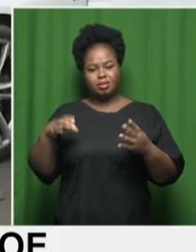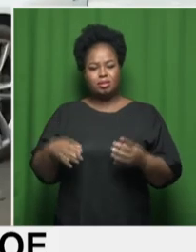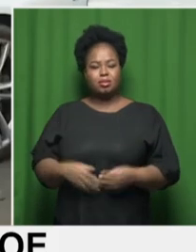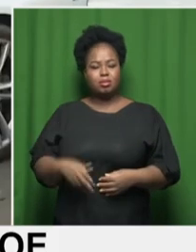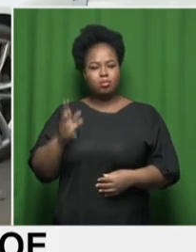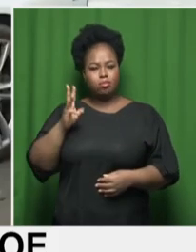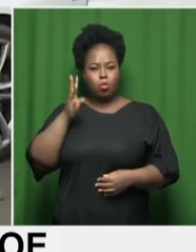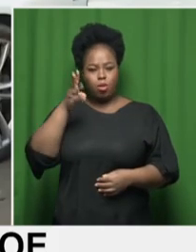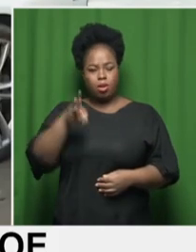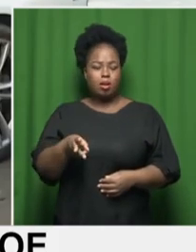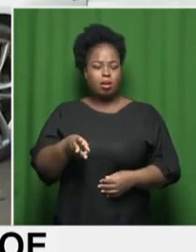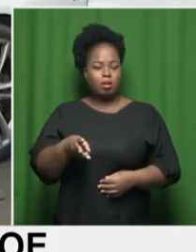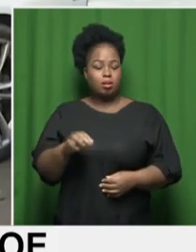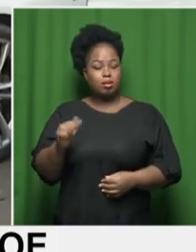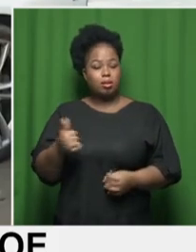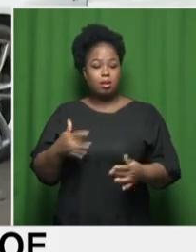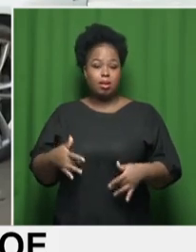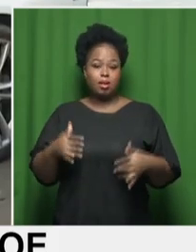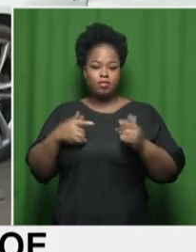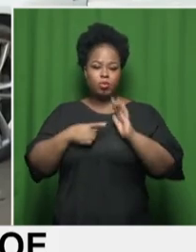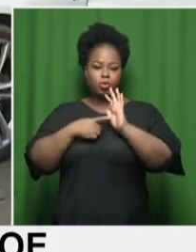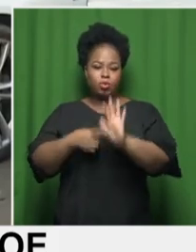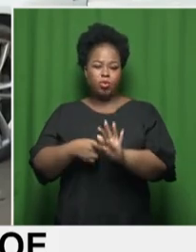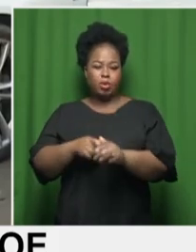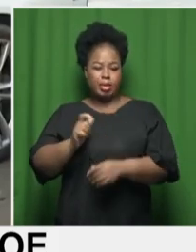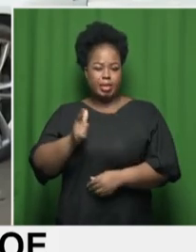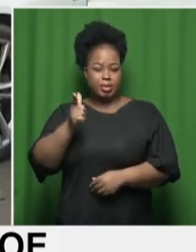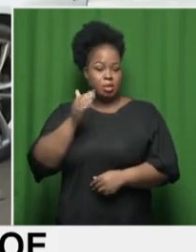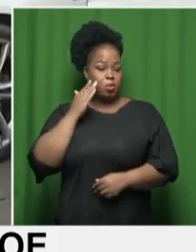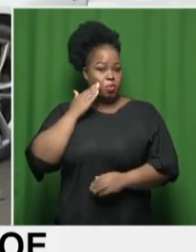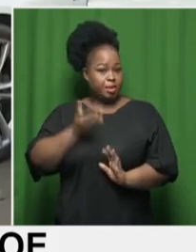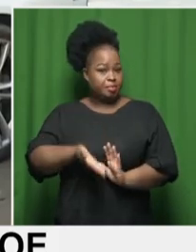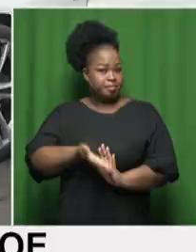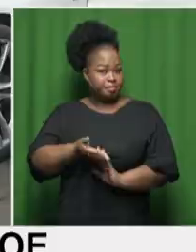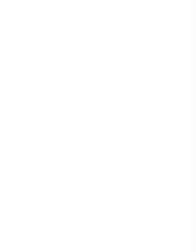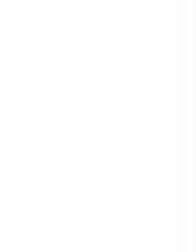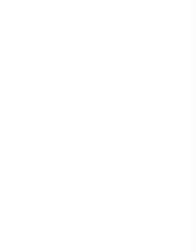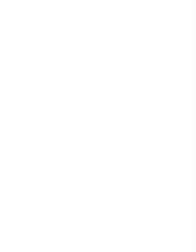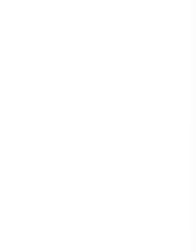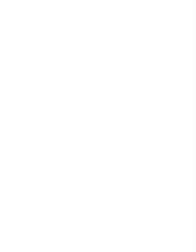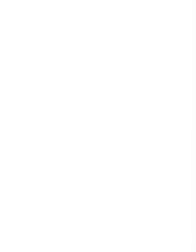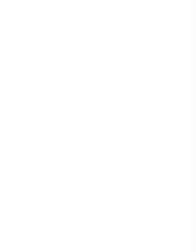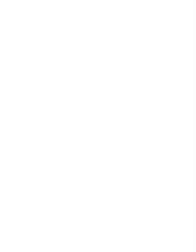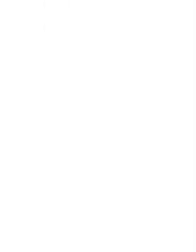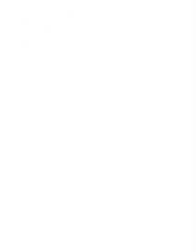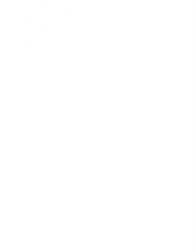the podium. And we'll bring you live visuals of that as and when they become available.